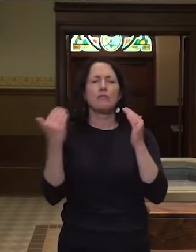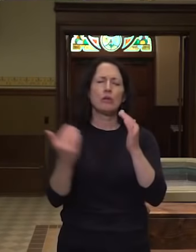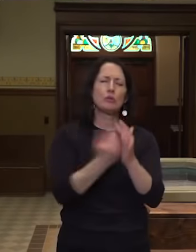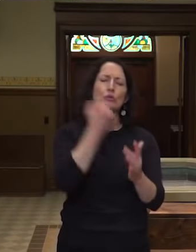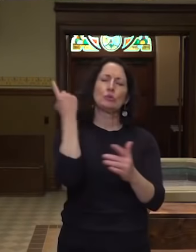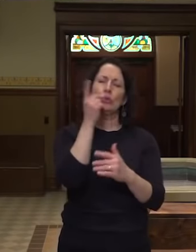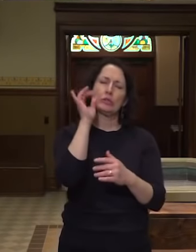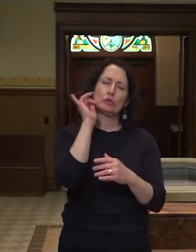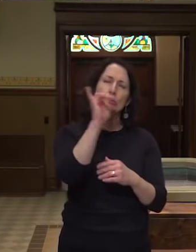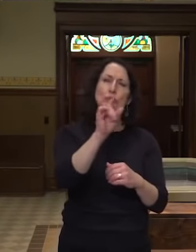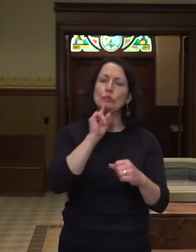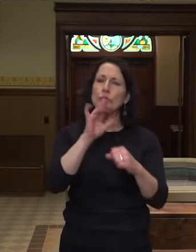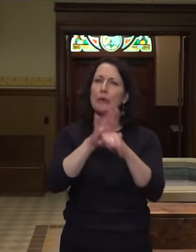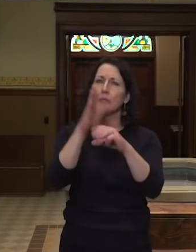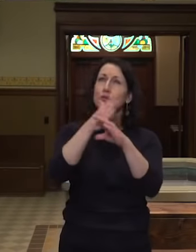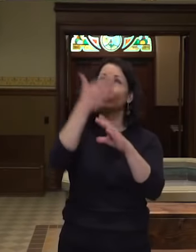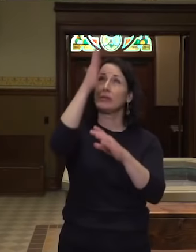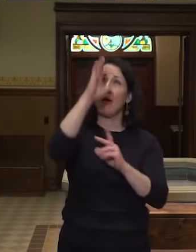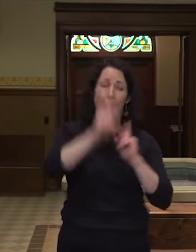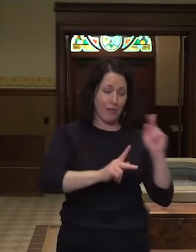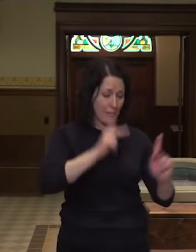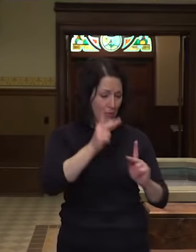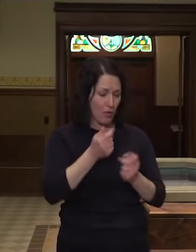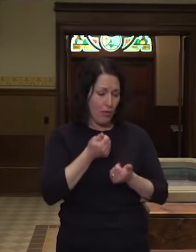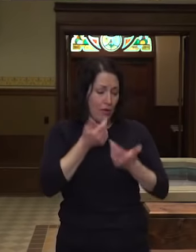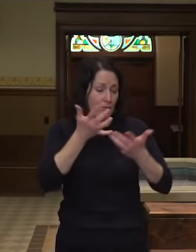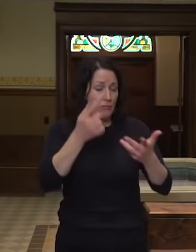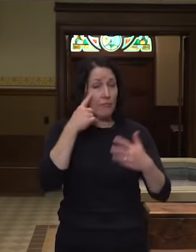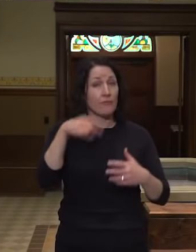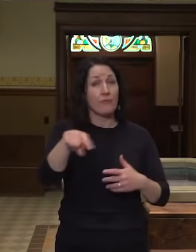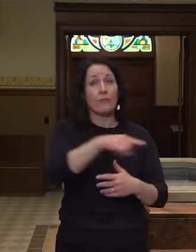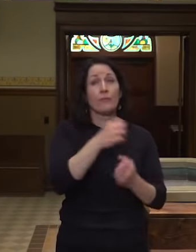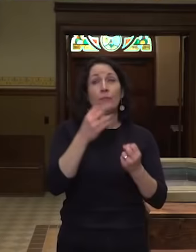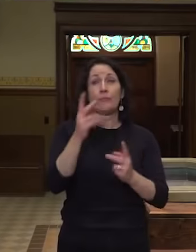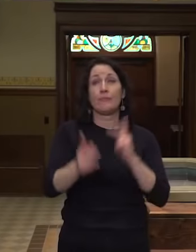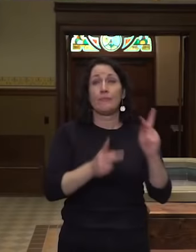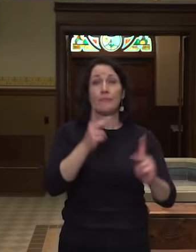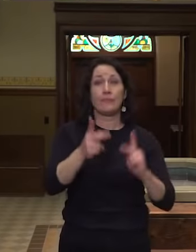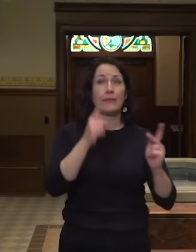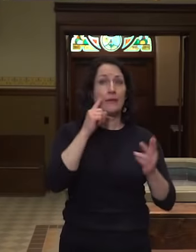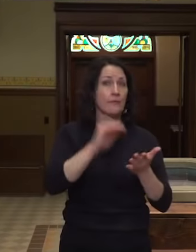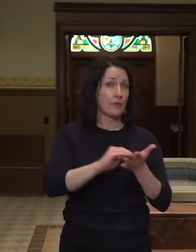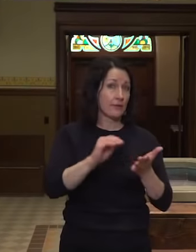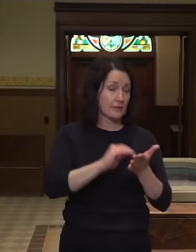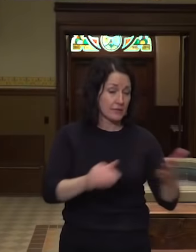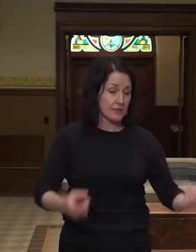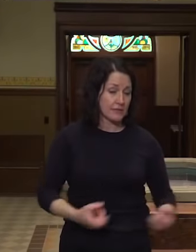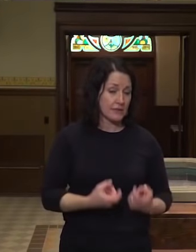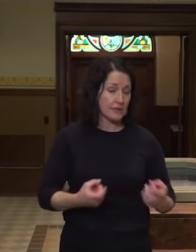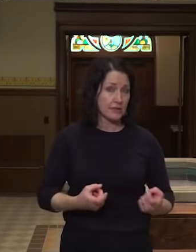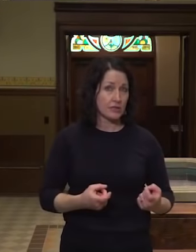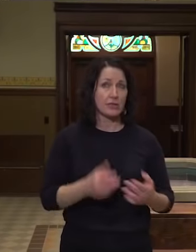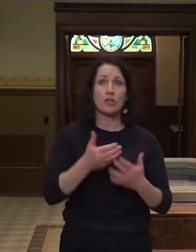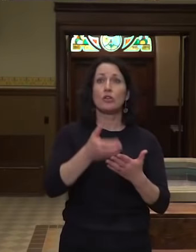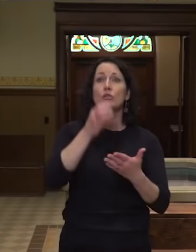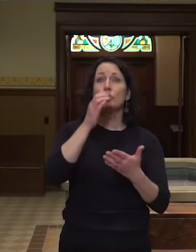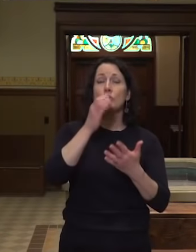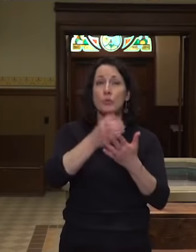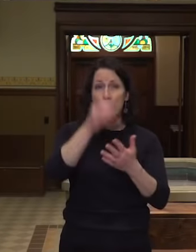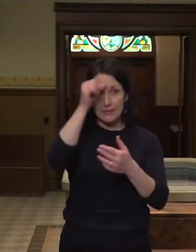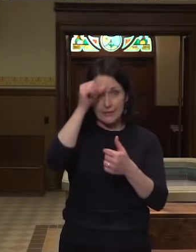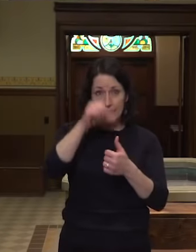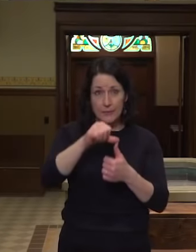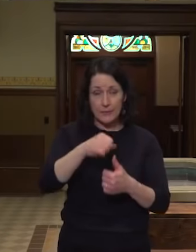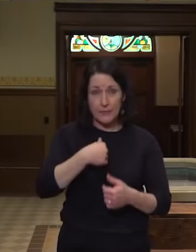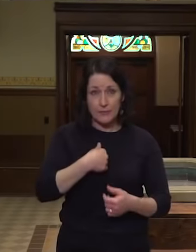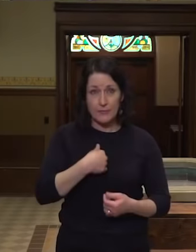eternal covenant, which will be poured out for you and for many for the forgiveness of sins. Do this in memory